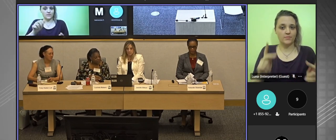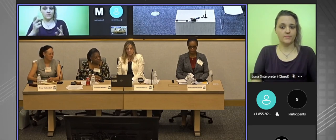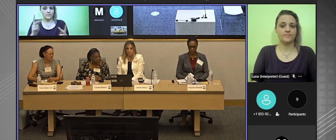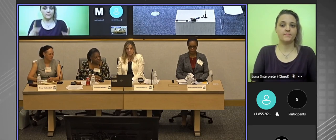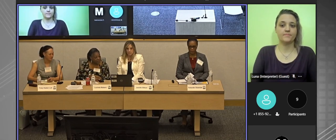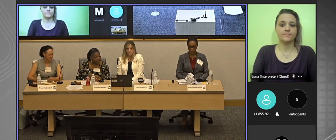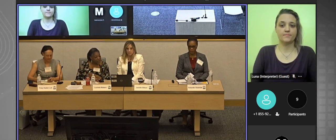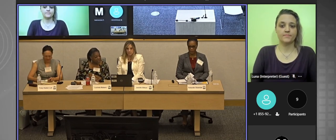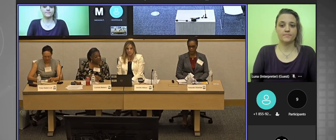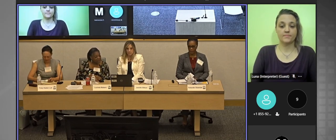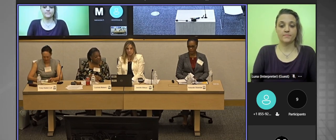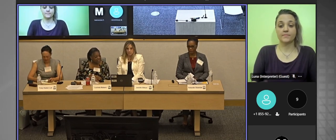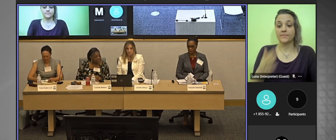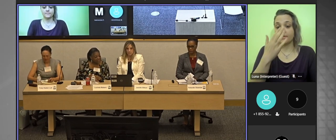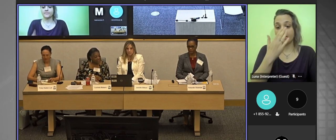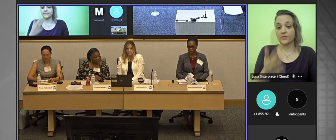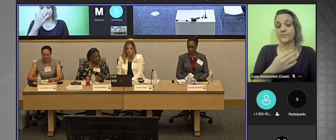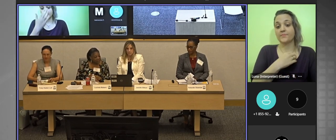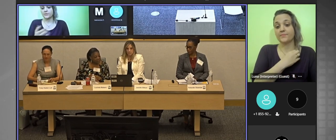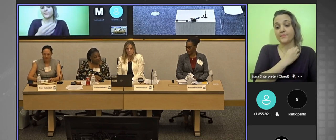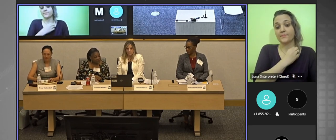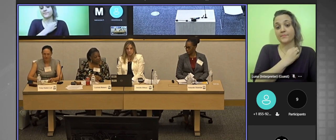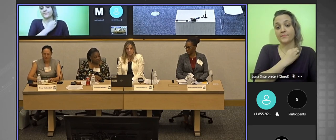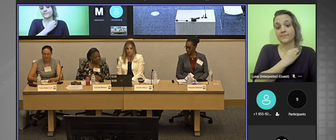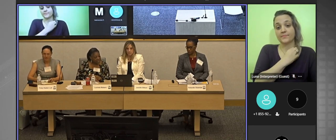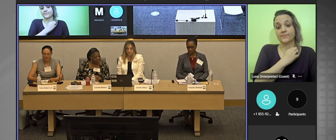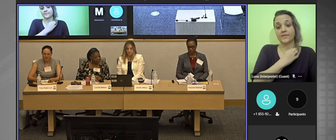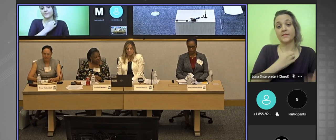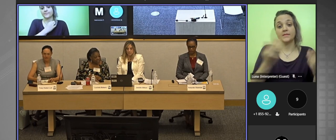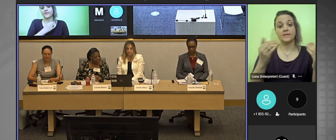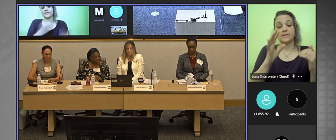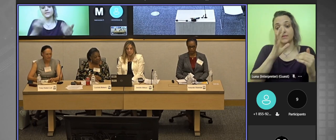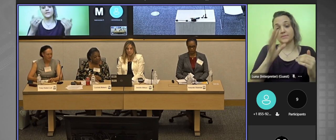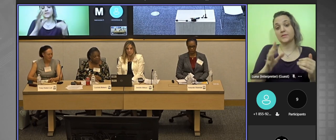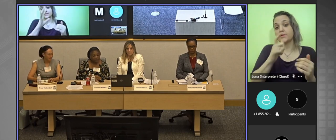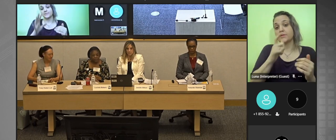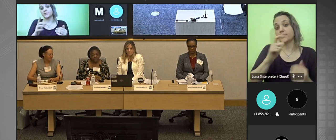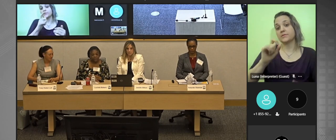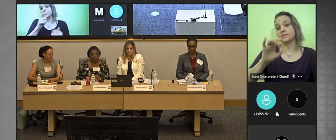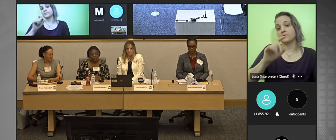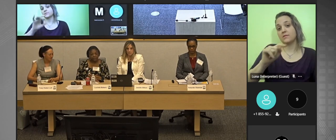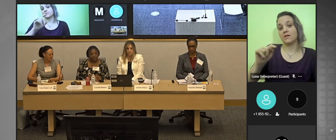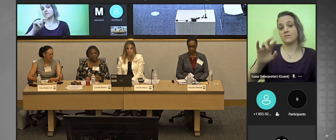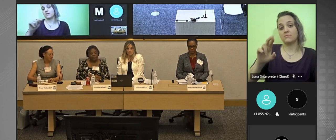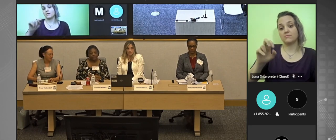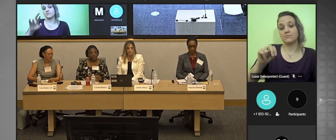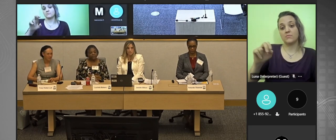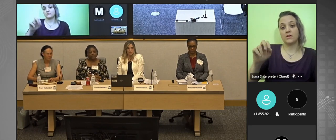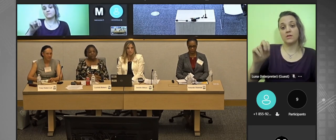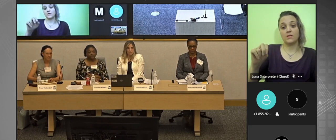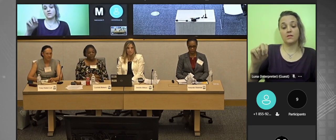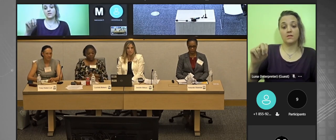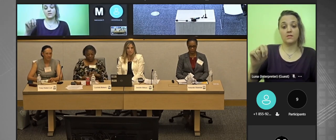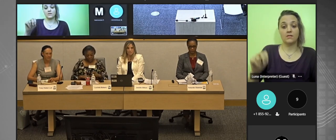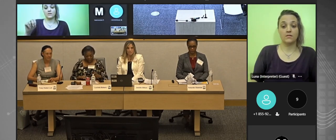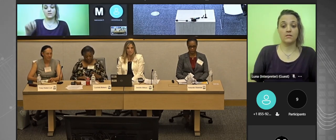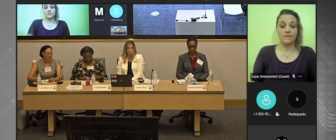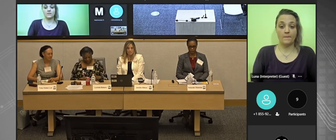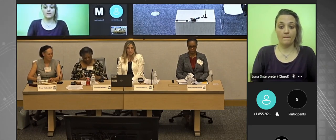Thank you. Our next speaker is Scott Brannon.